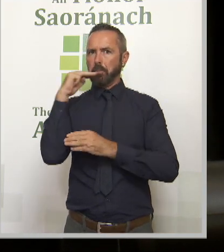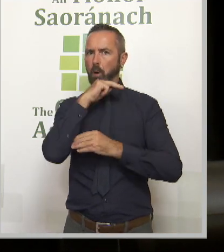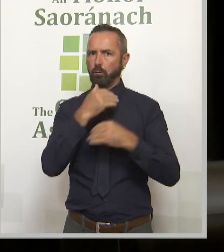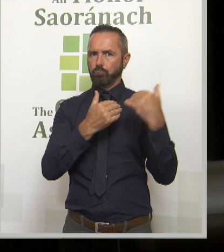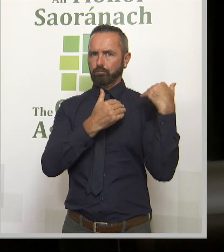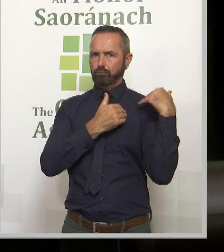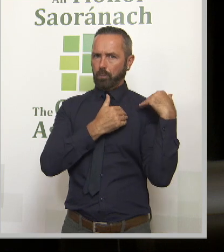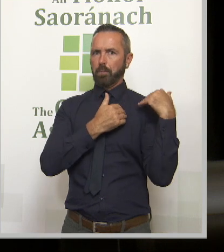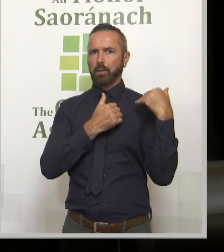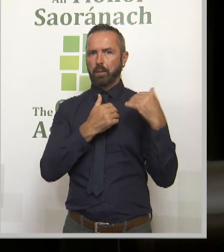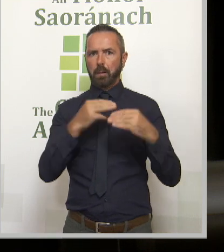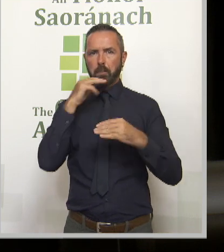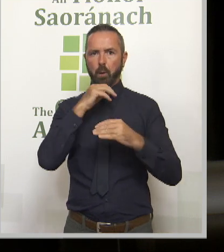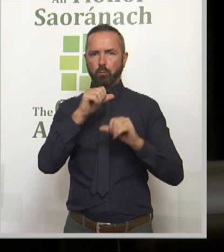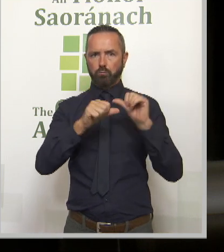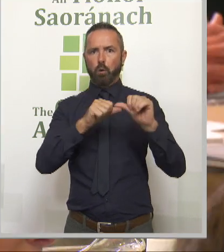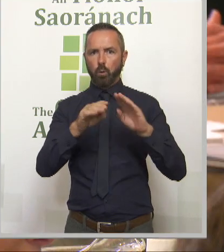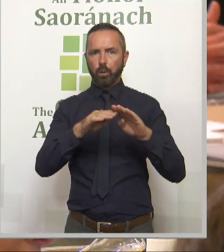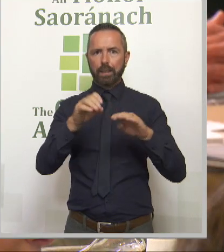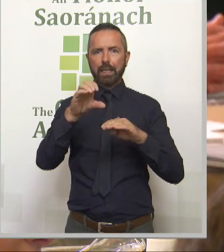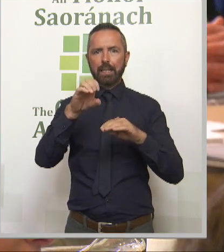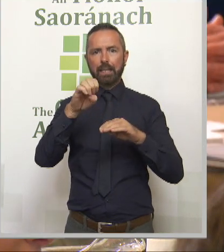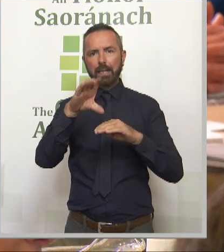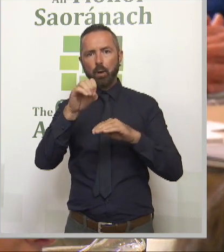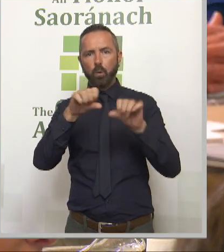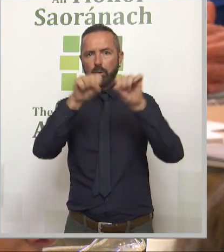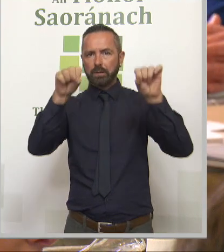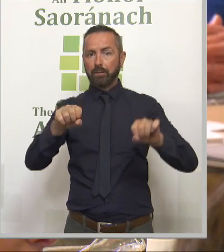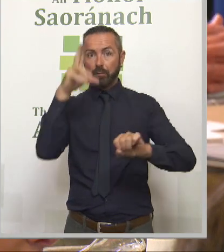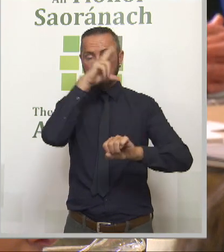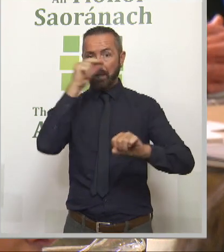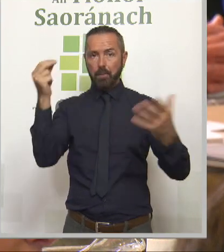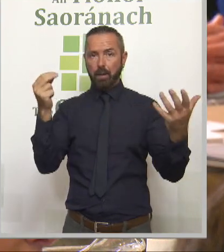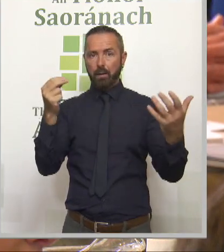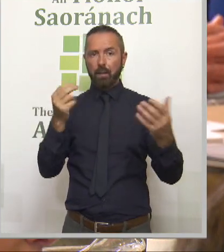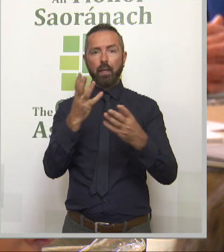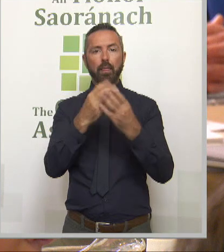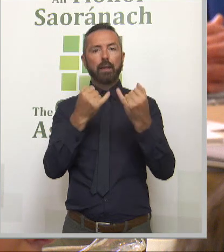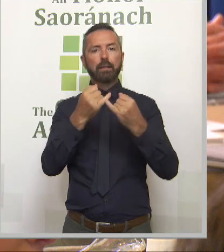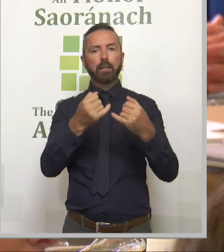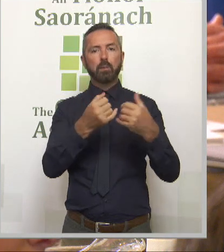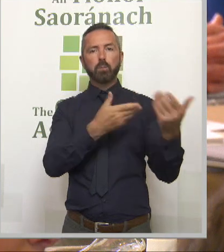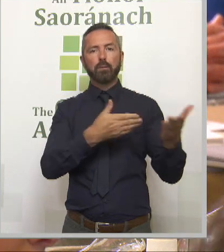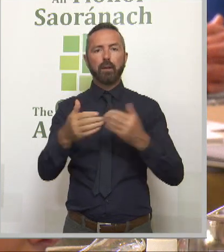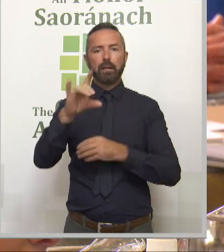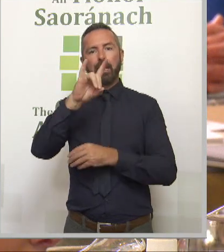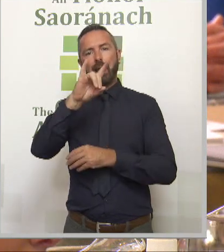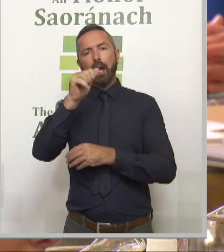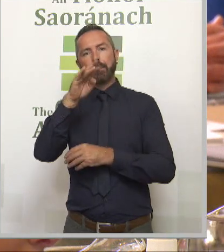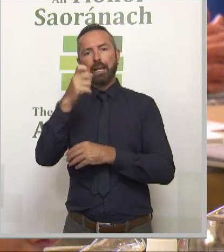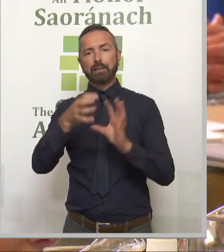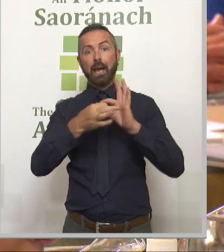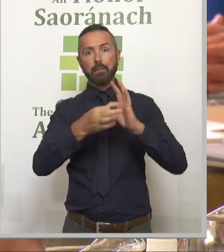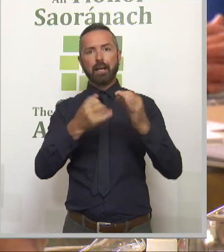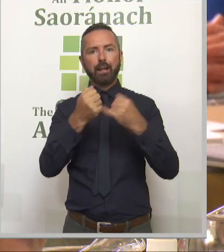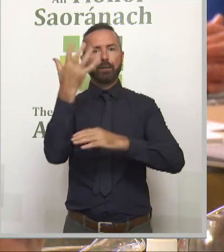in particular habitats and ecosystems. For example, especially the kinds of species that provide habitat, like trees we've mentioned